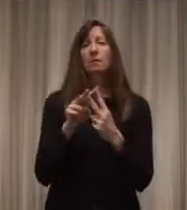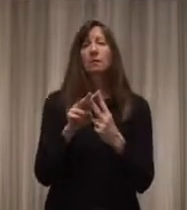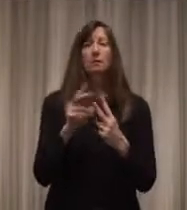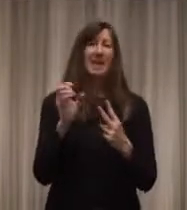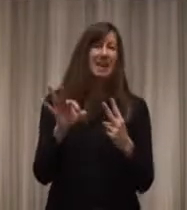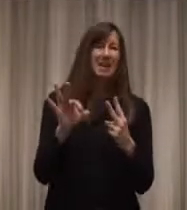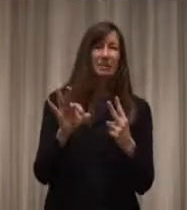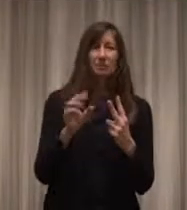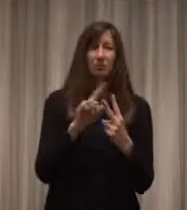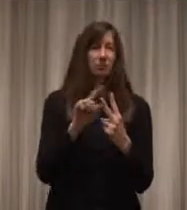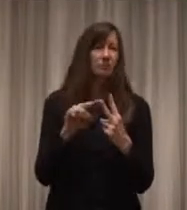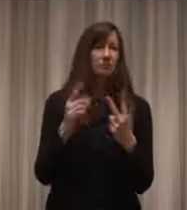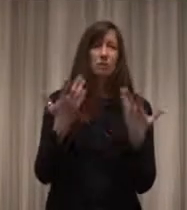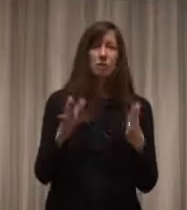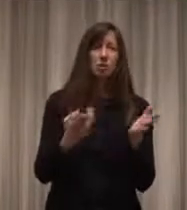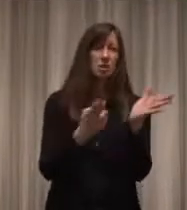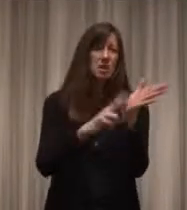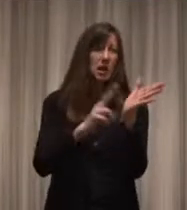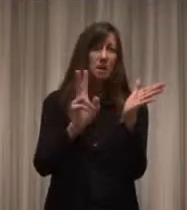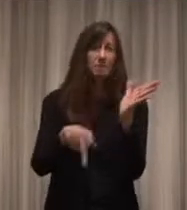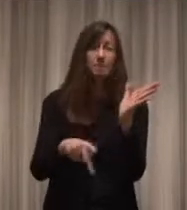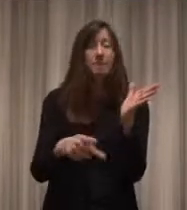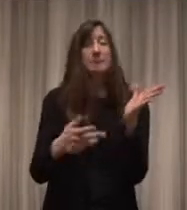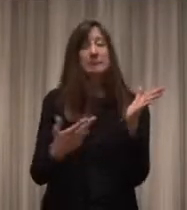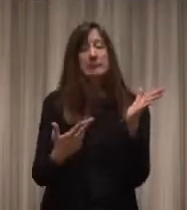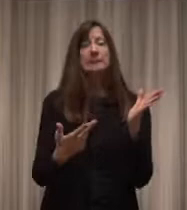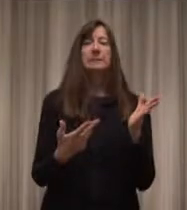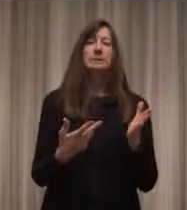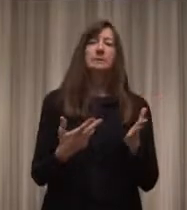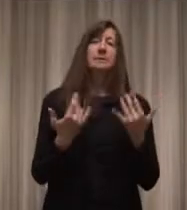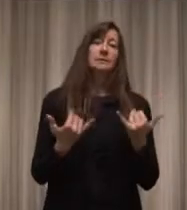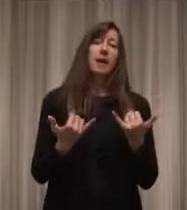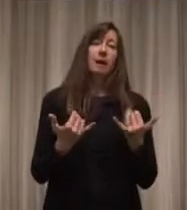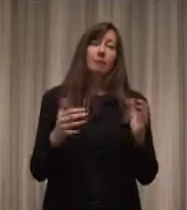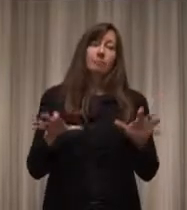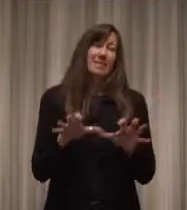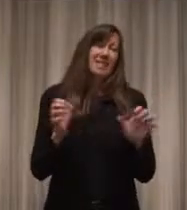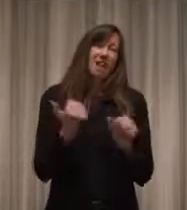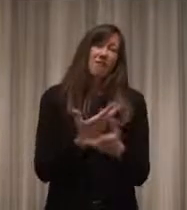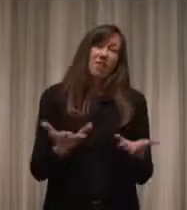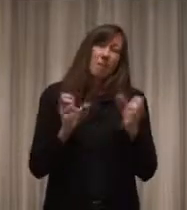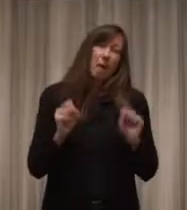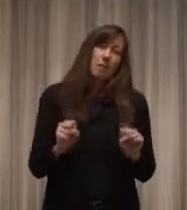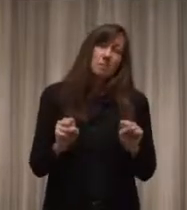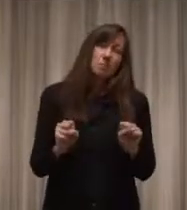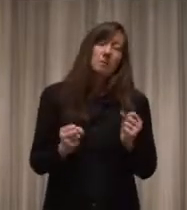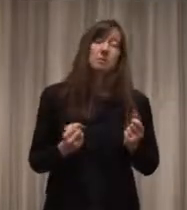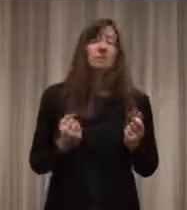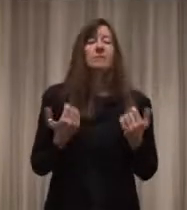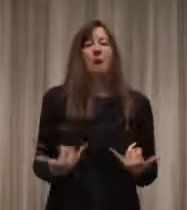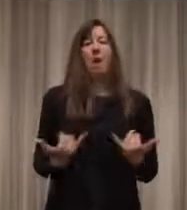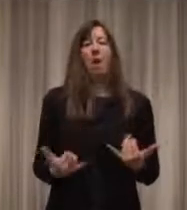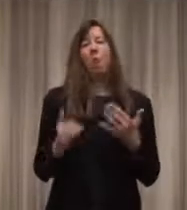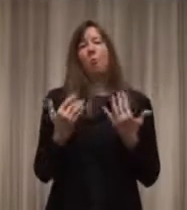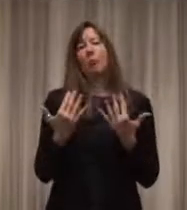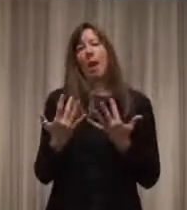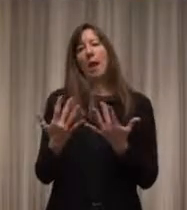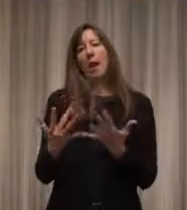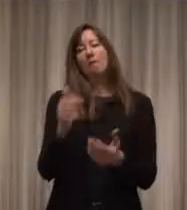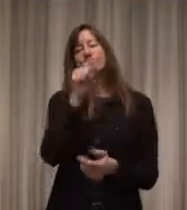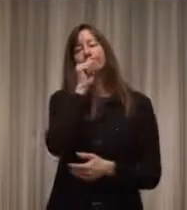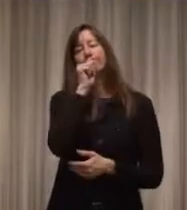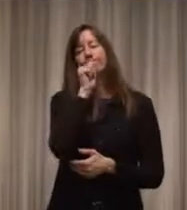can do beyond that is continue to be patient and know that everybody is working as hard as we can to get this